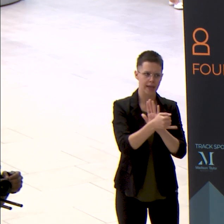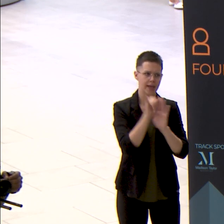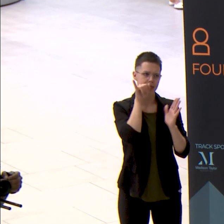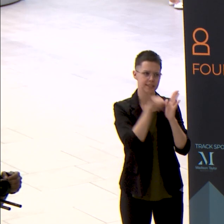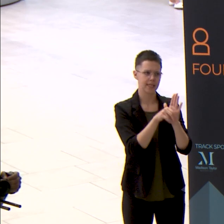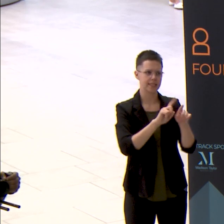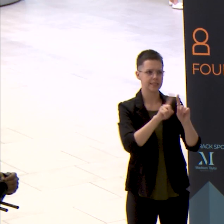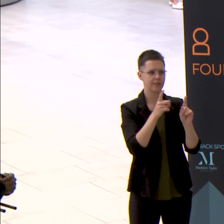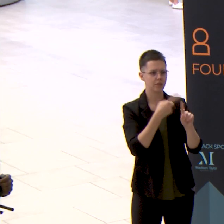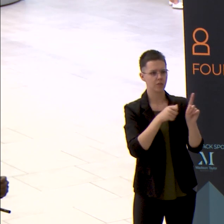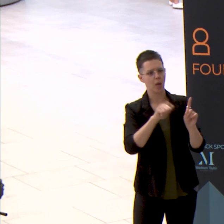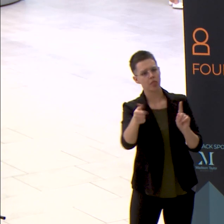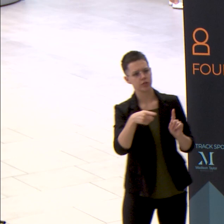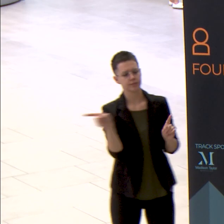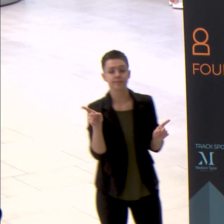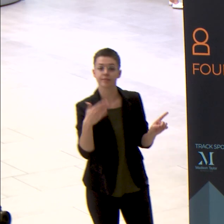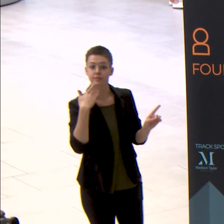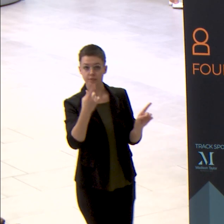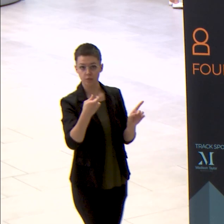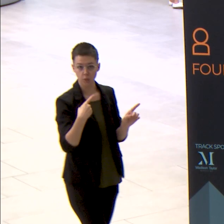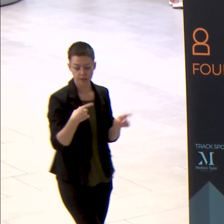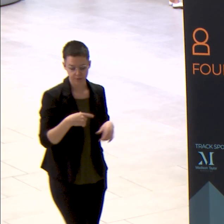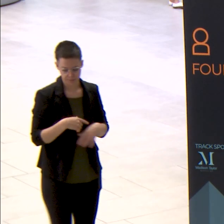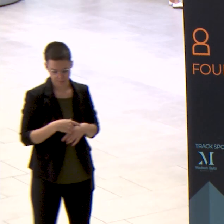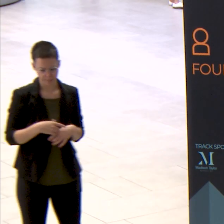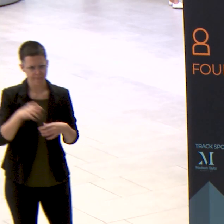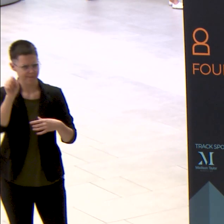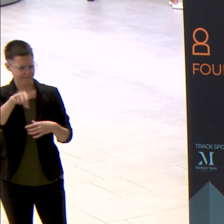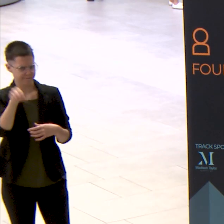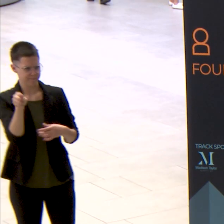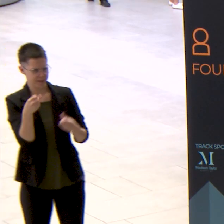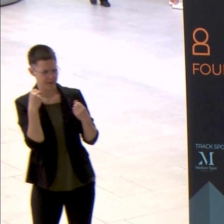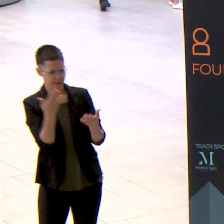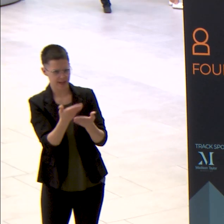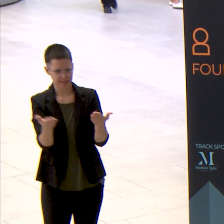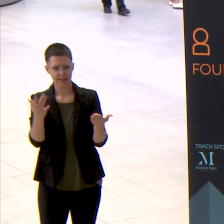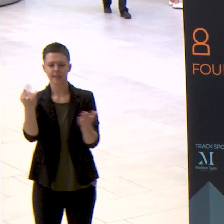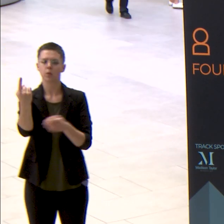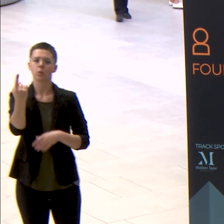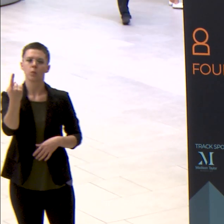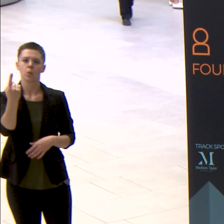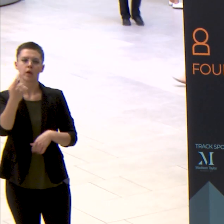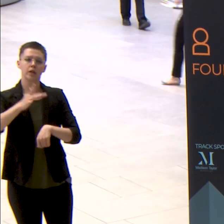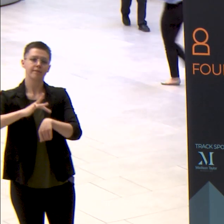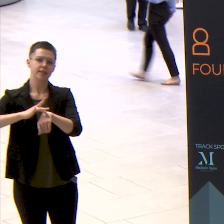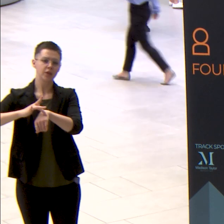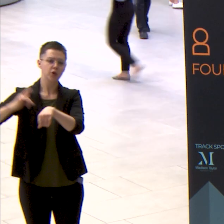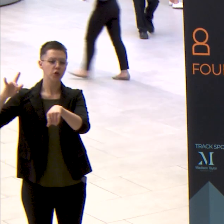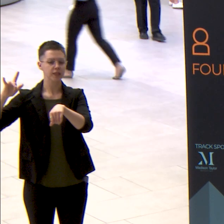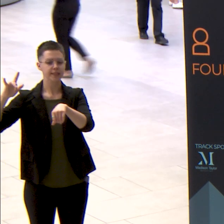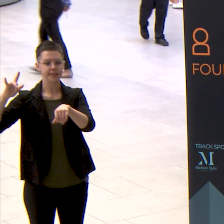market? Yeah, that's a great question. Yes, there are things that, again, so one of the early, you